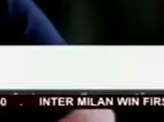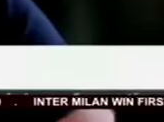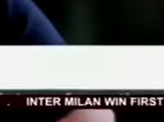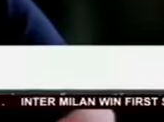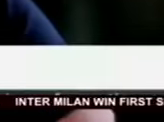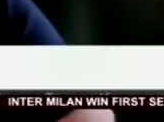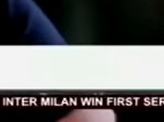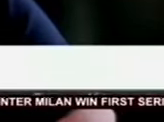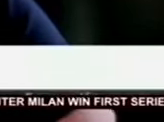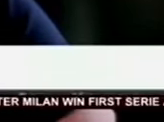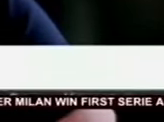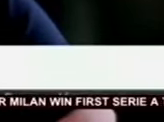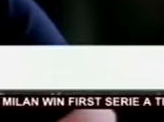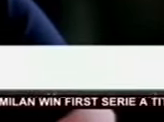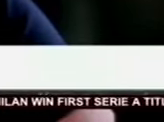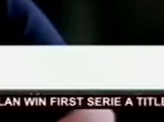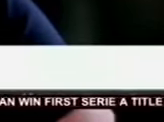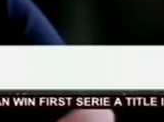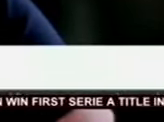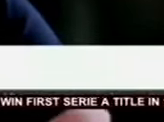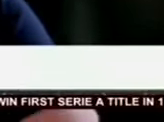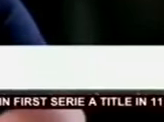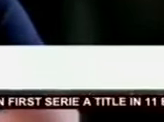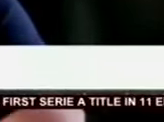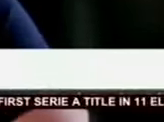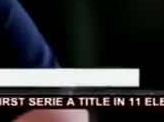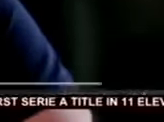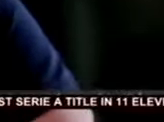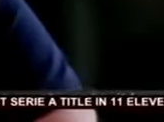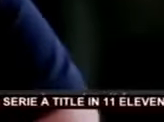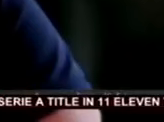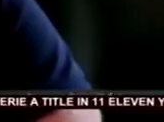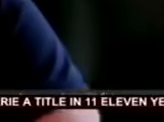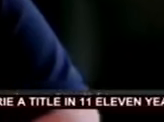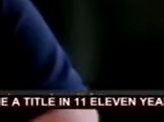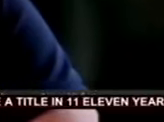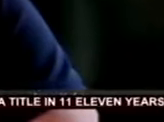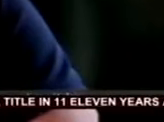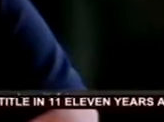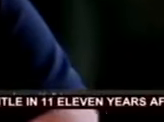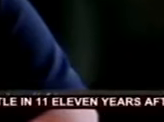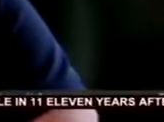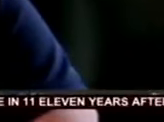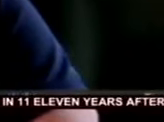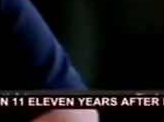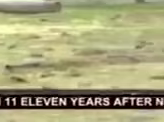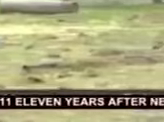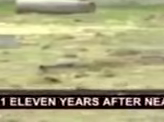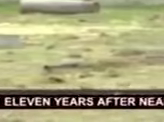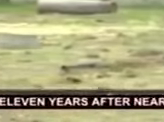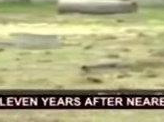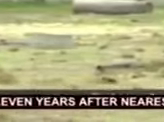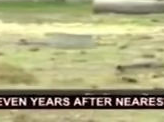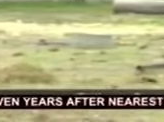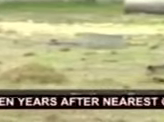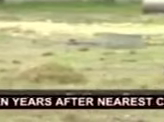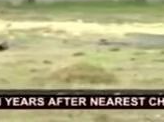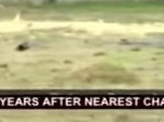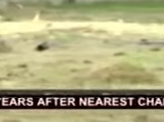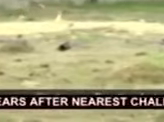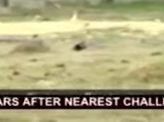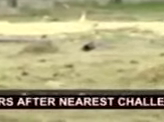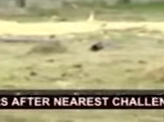lonko wolle ka be ngolu malayande be jikirin ko be ko di jama basoto la ila nyin marseto mi ya lonko nyin